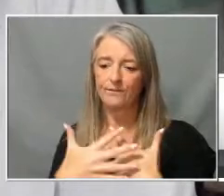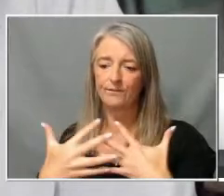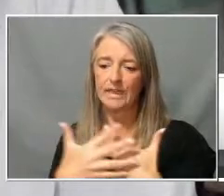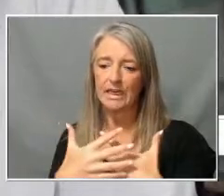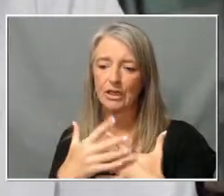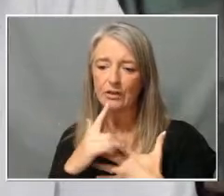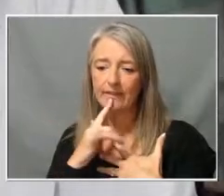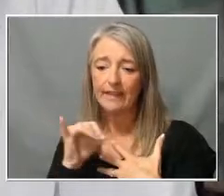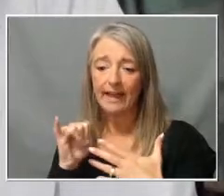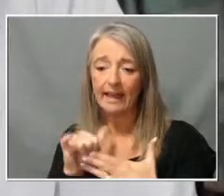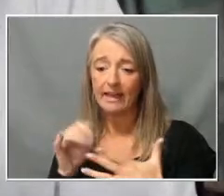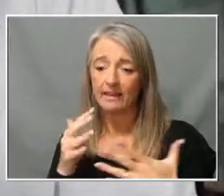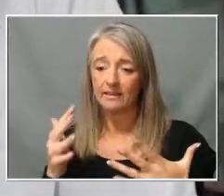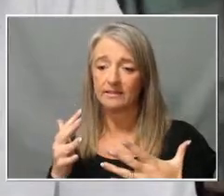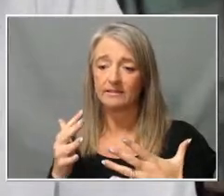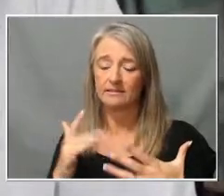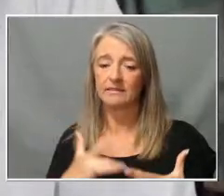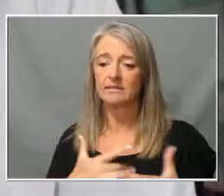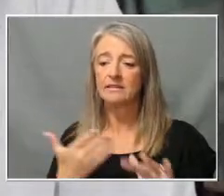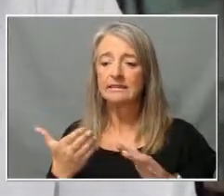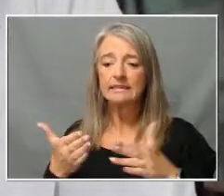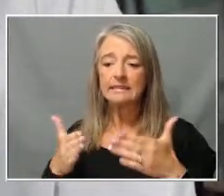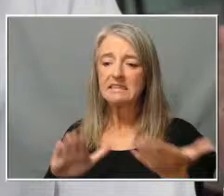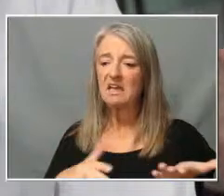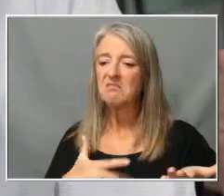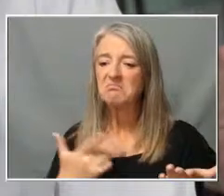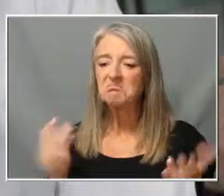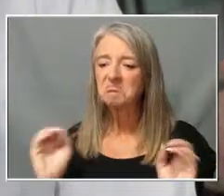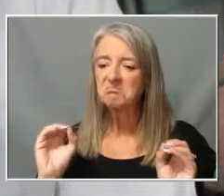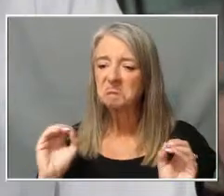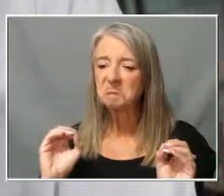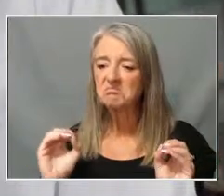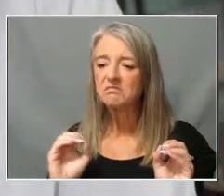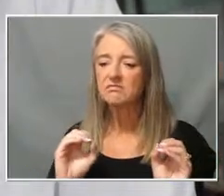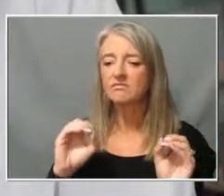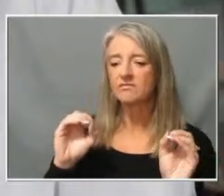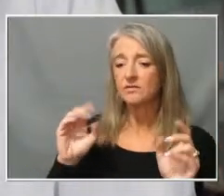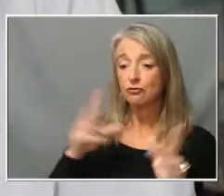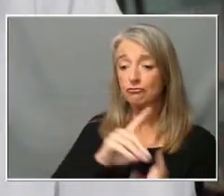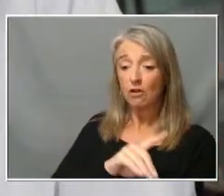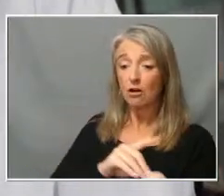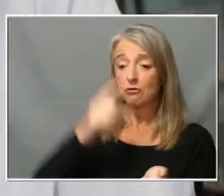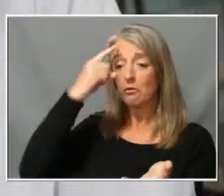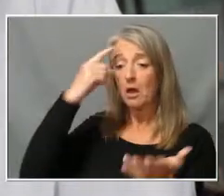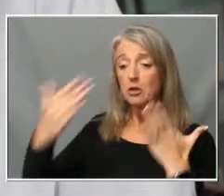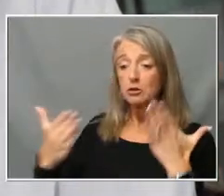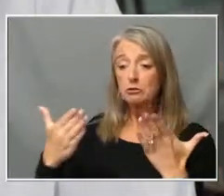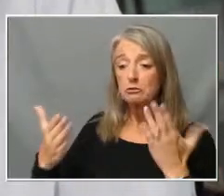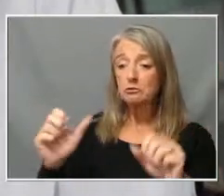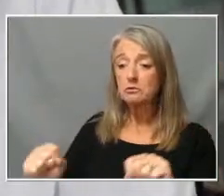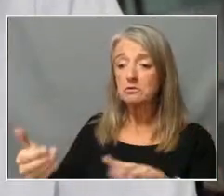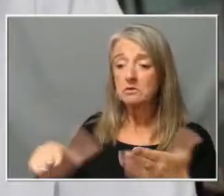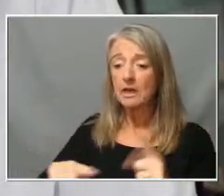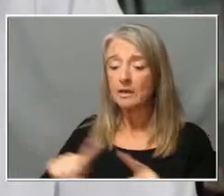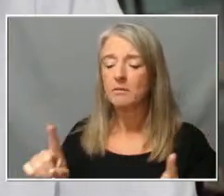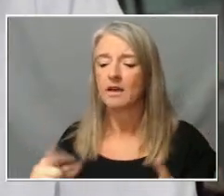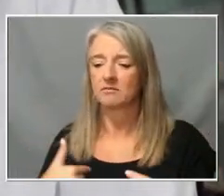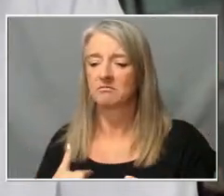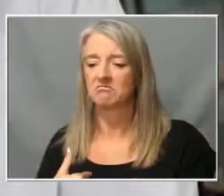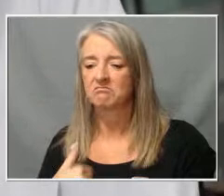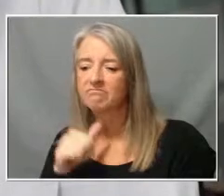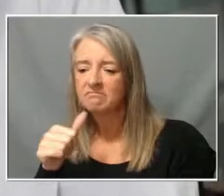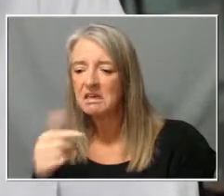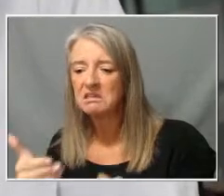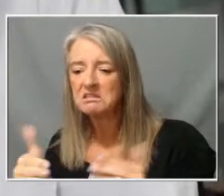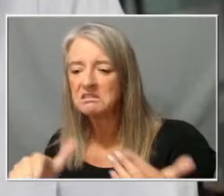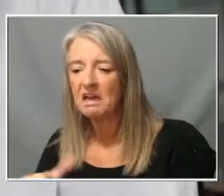like death wasn't even on my radar. Very much on his radar, but not, I just was, I'm not going to die. I remember